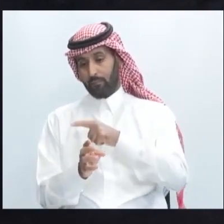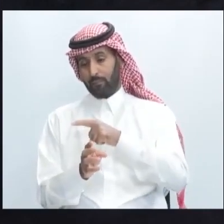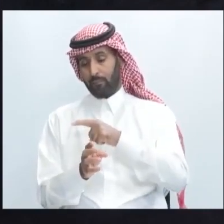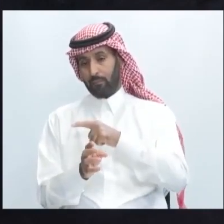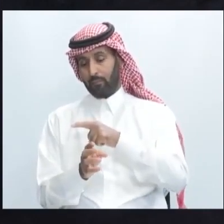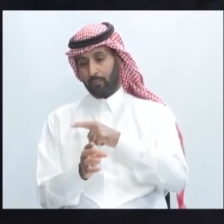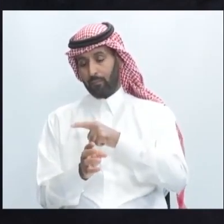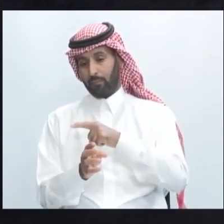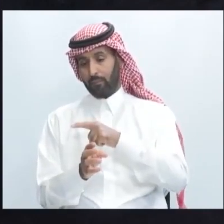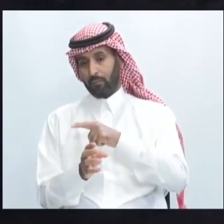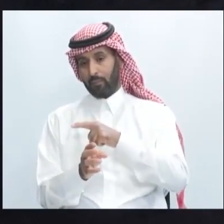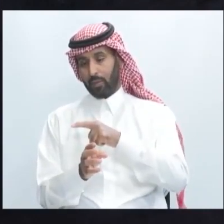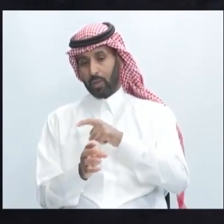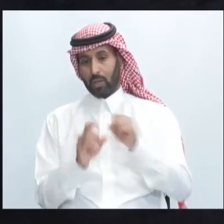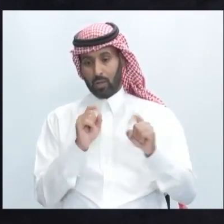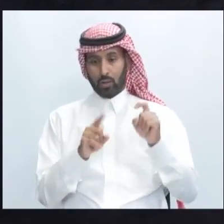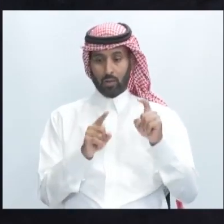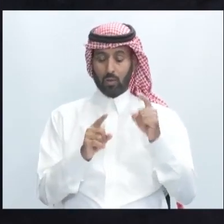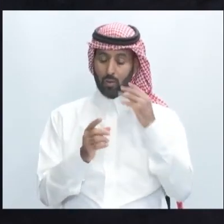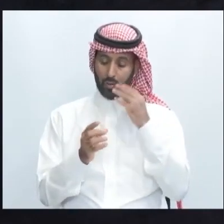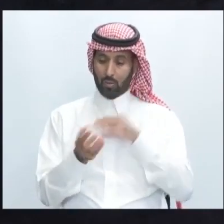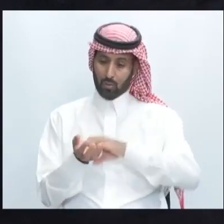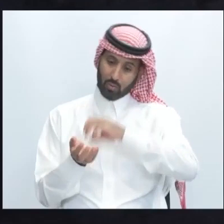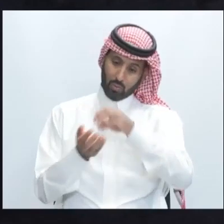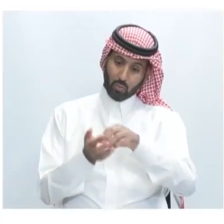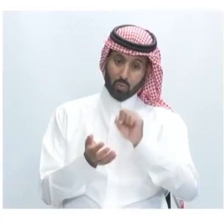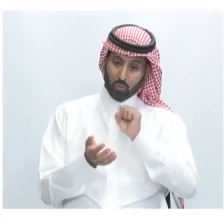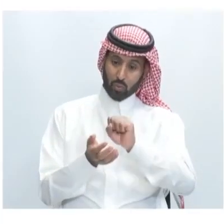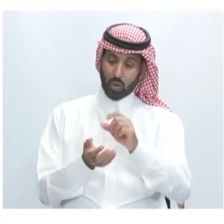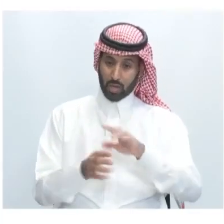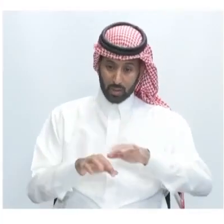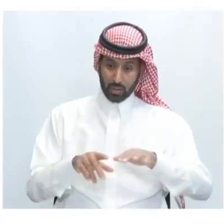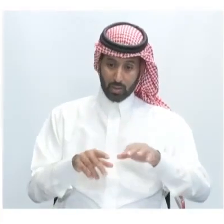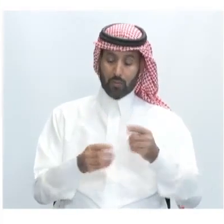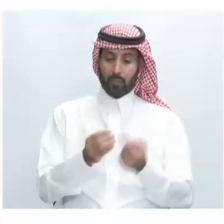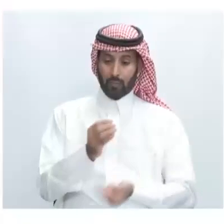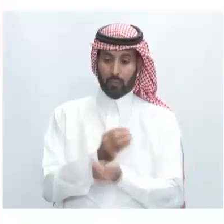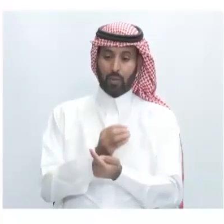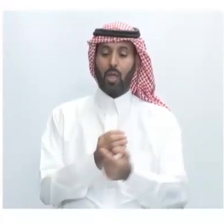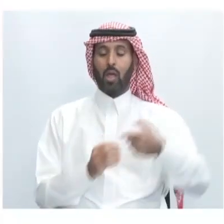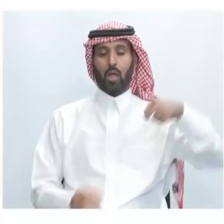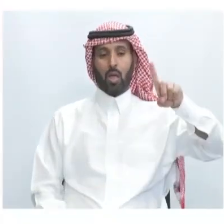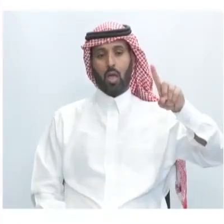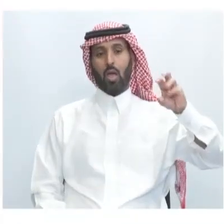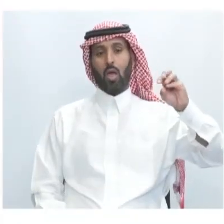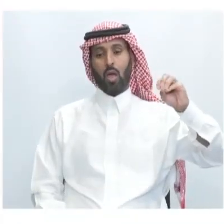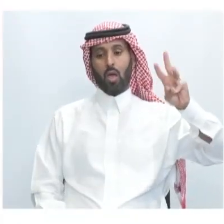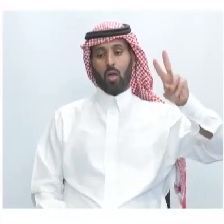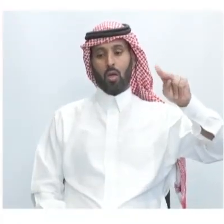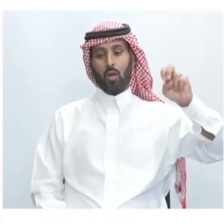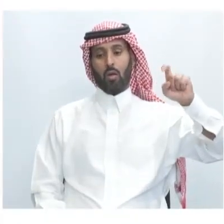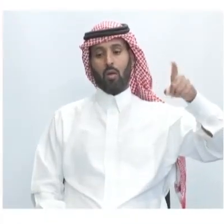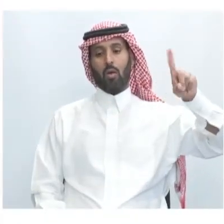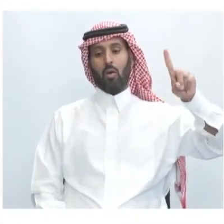way around, from the internet to your computer, this is downloading. So this is the writing